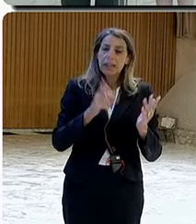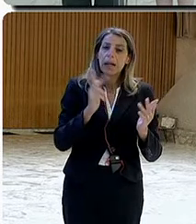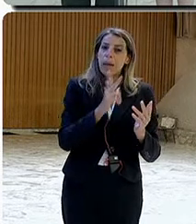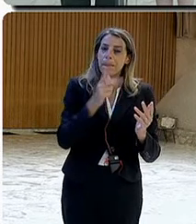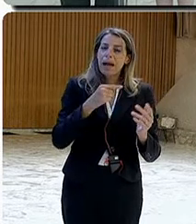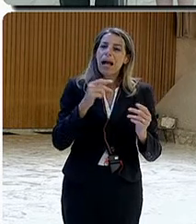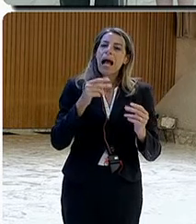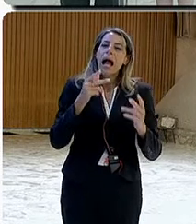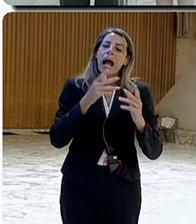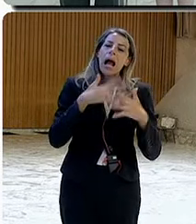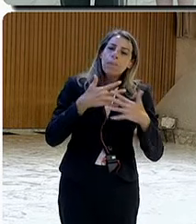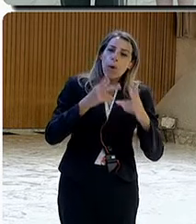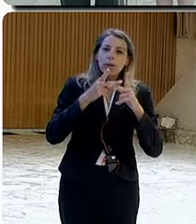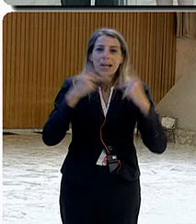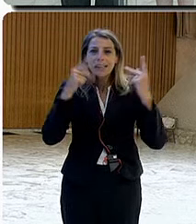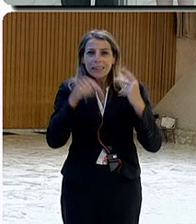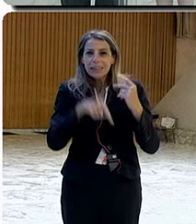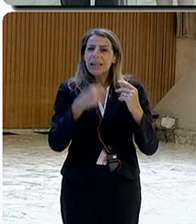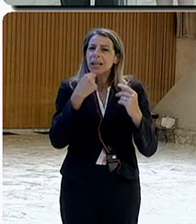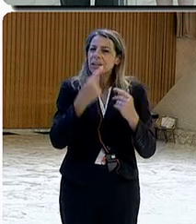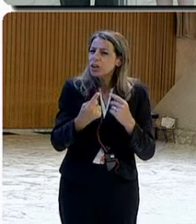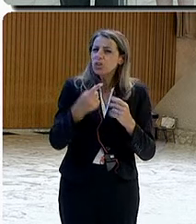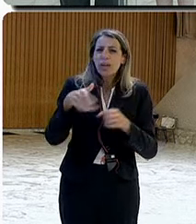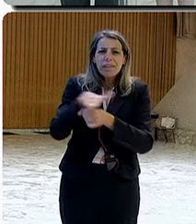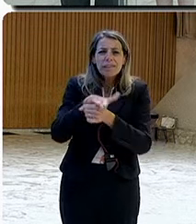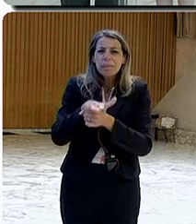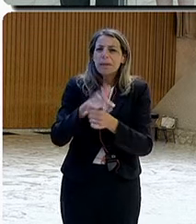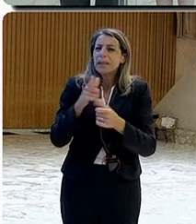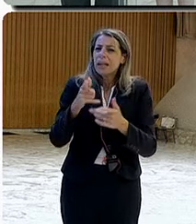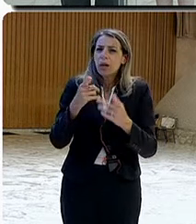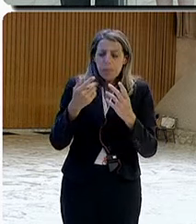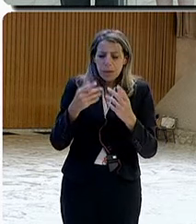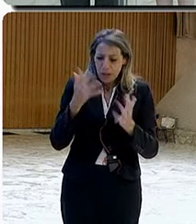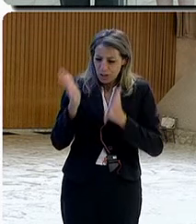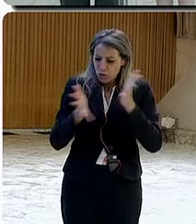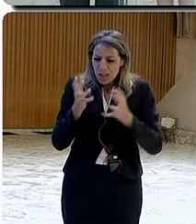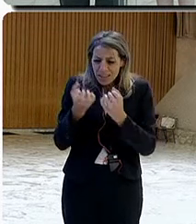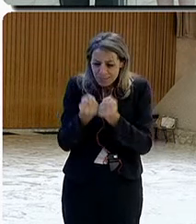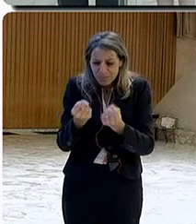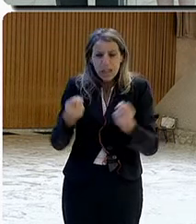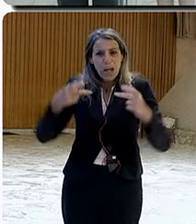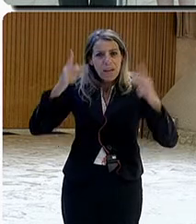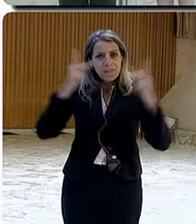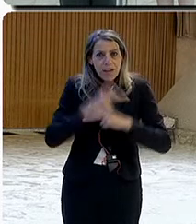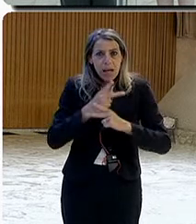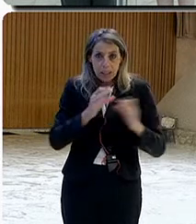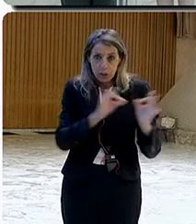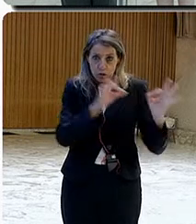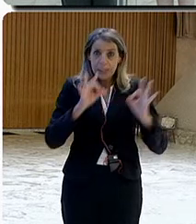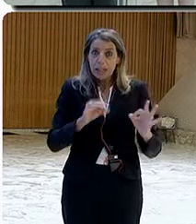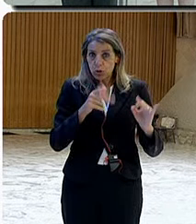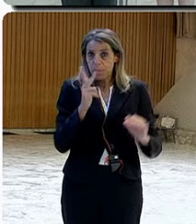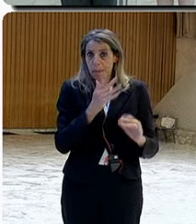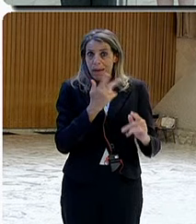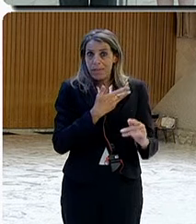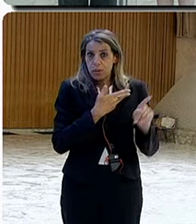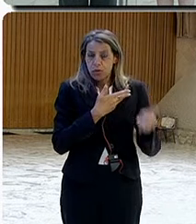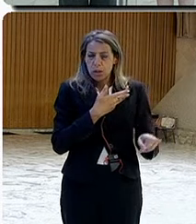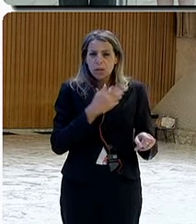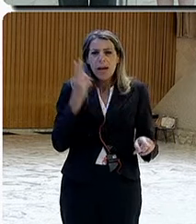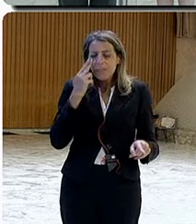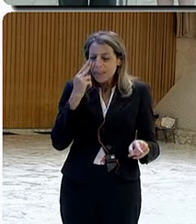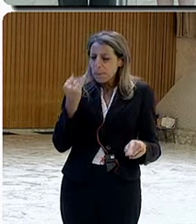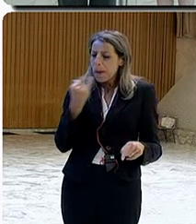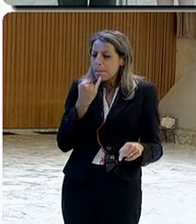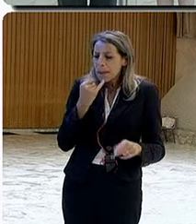of thousands of small but real gestures," end quote. Through this lens, we see that the small family practices that make